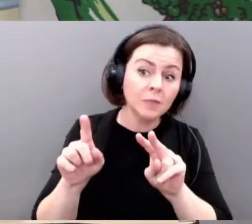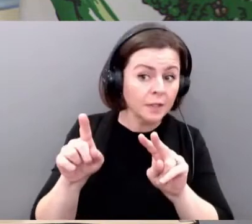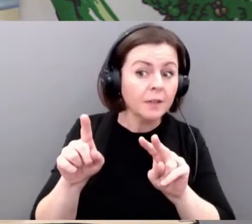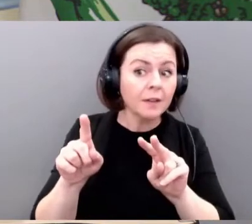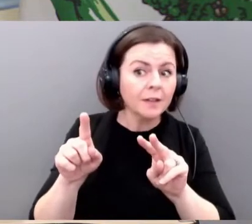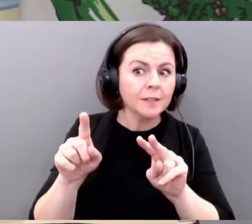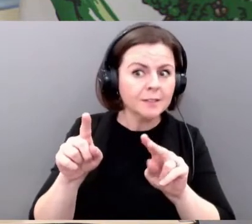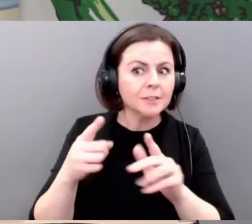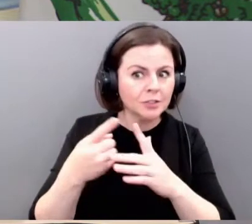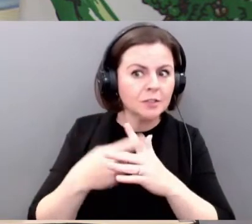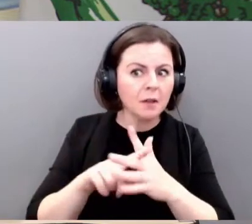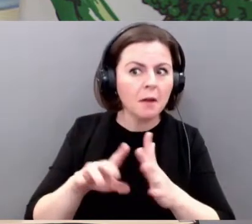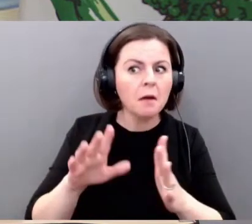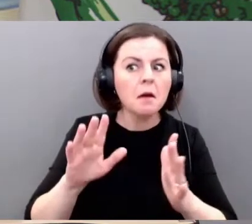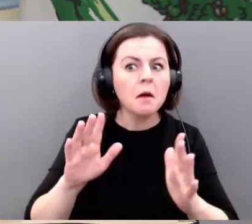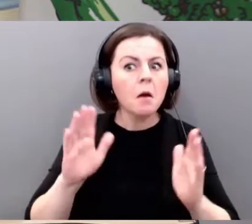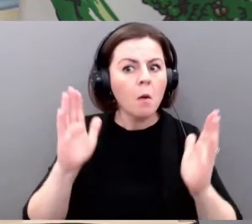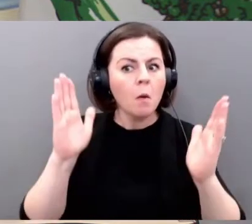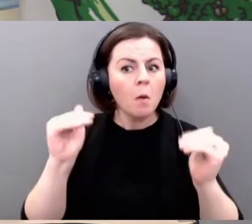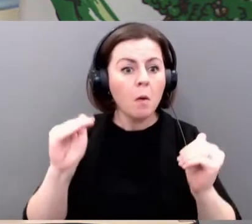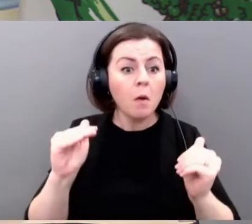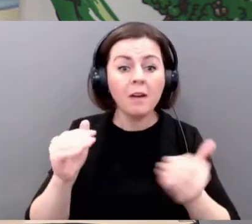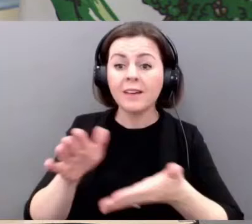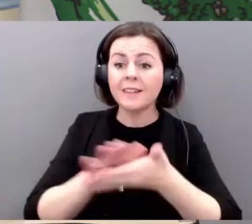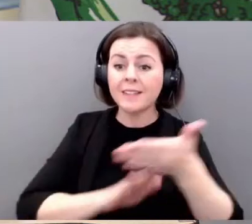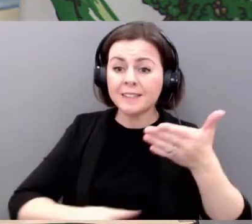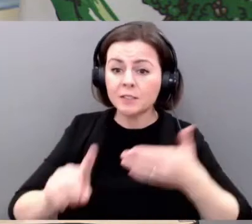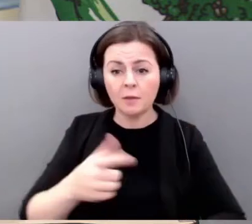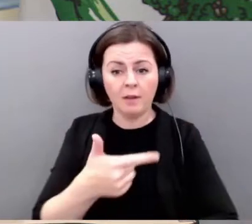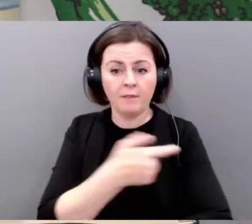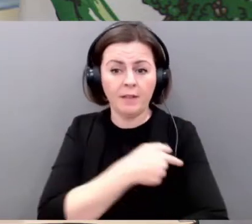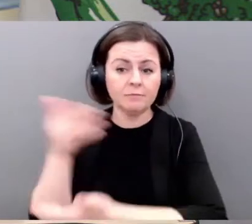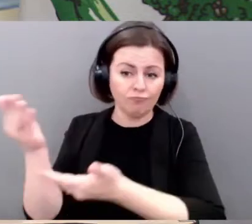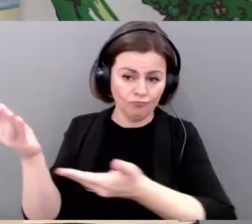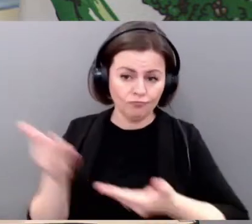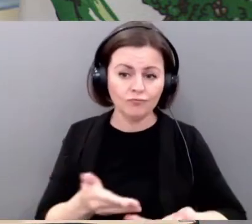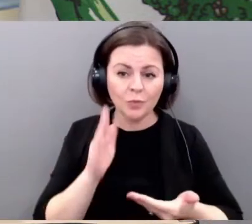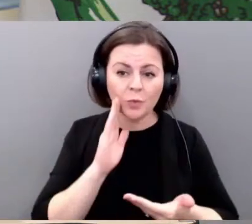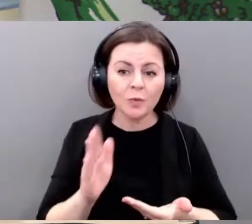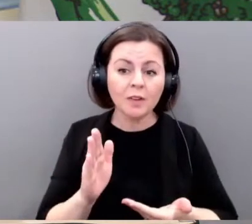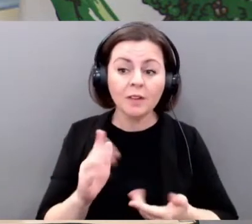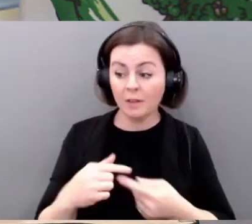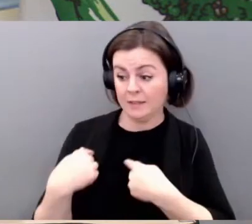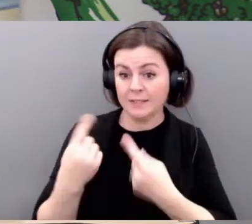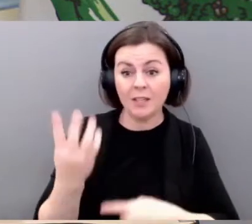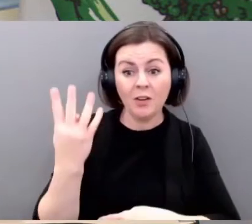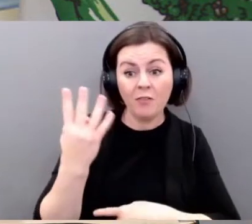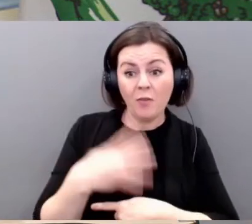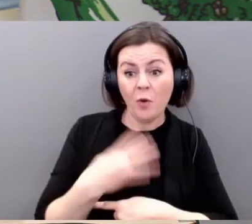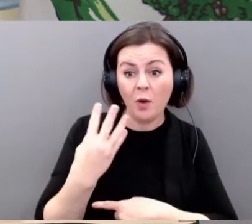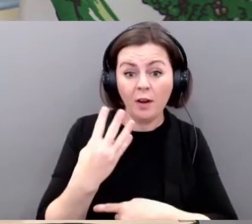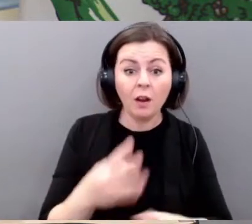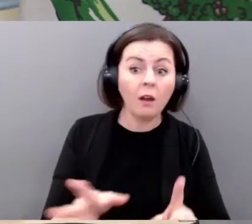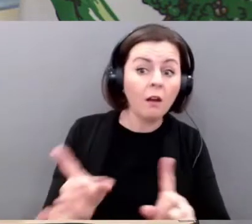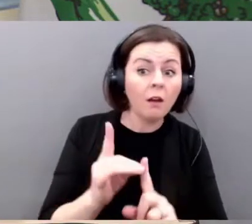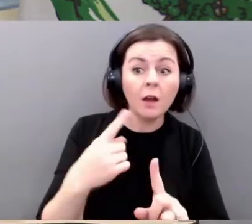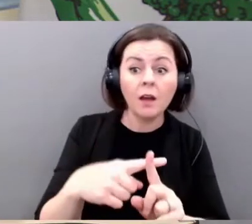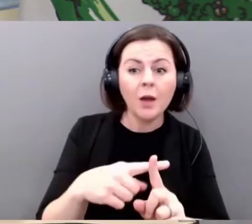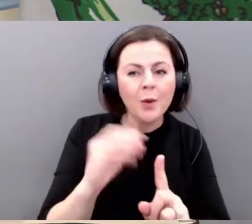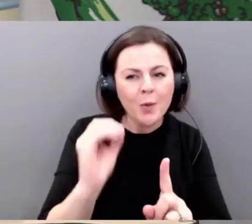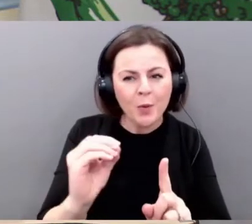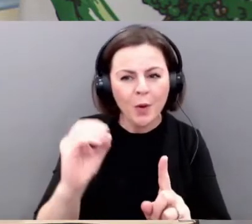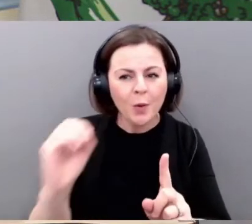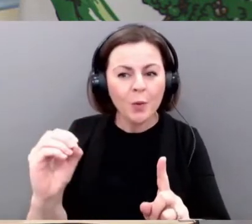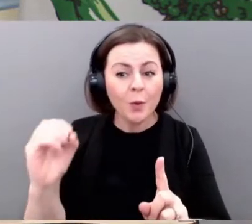brighter. We have vaccines arriving next week. We've had 4 days of 0 cases. We've had a record number of